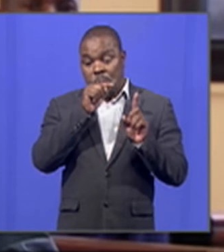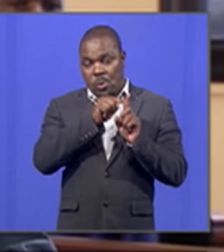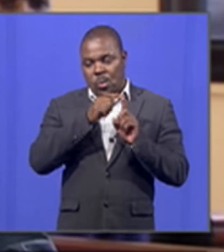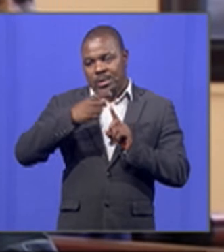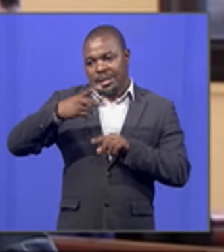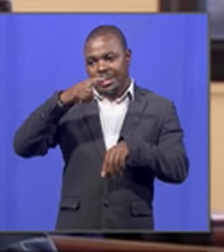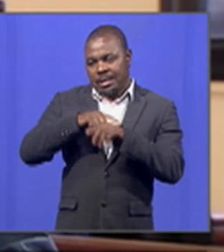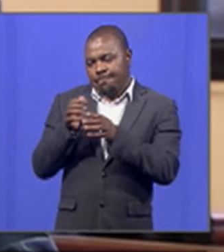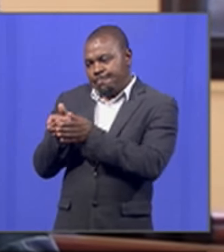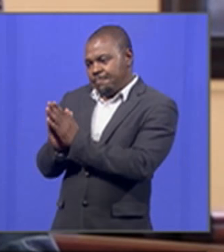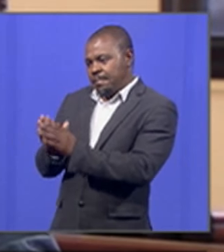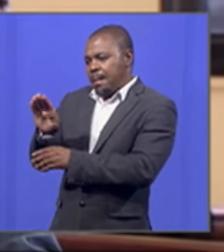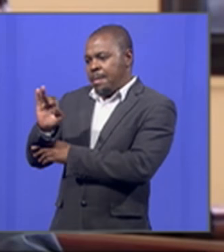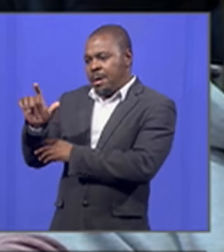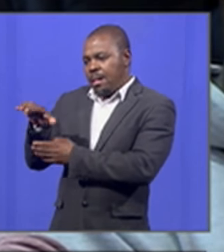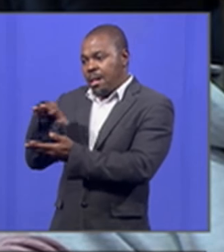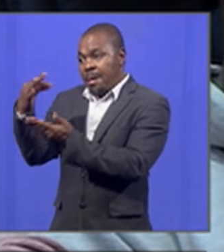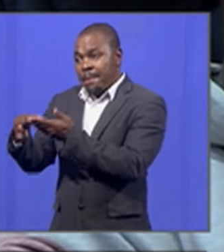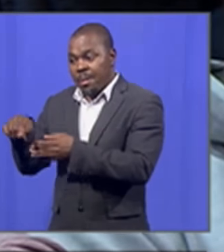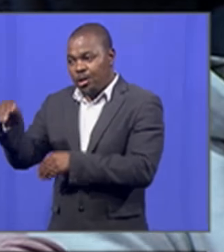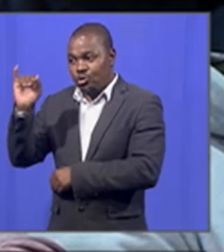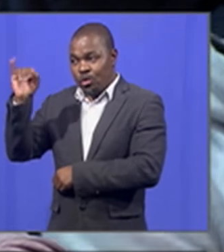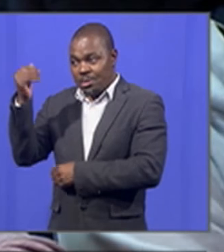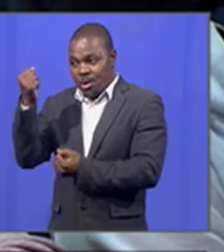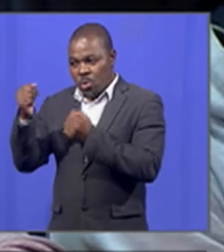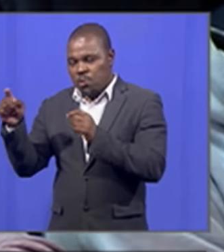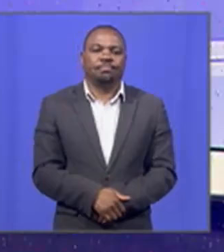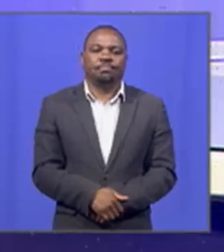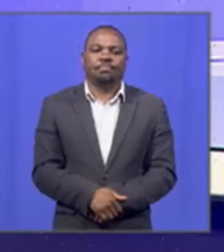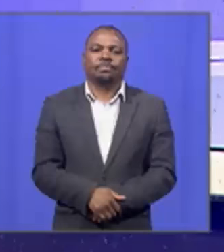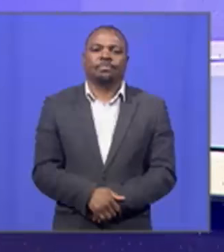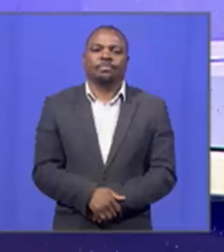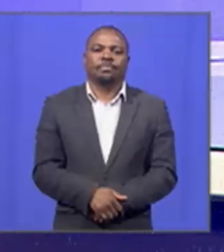ke kgorotsheko ya magistrata wa Johannesburg.